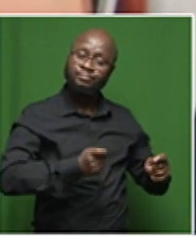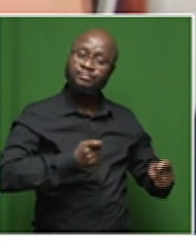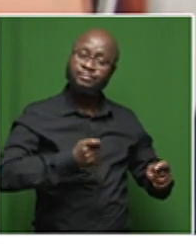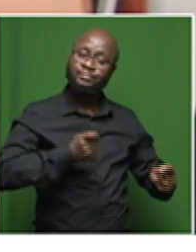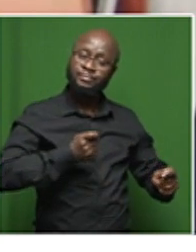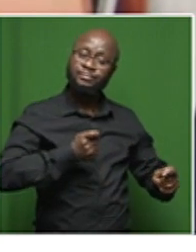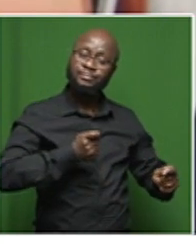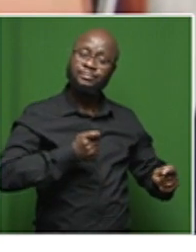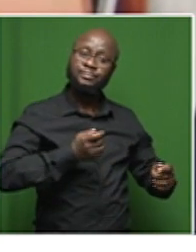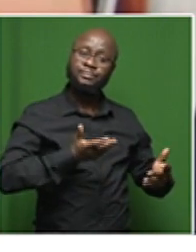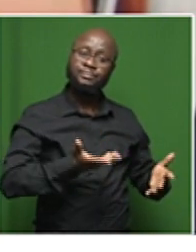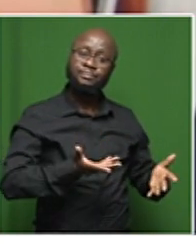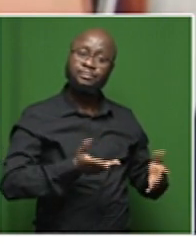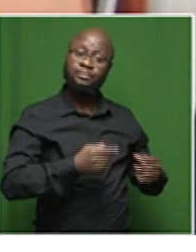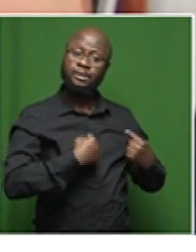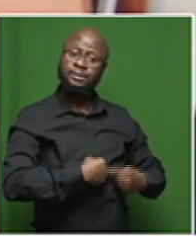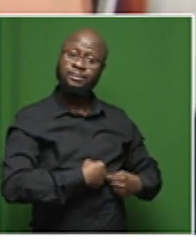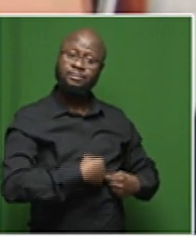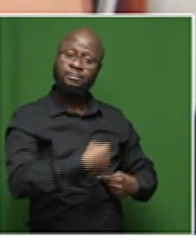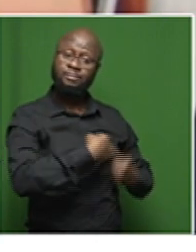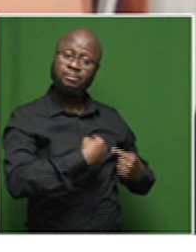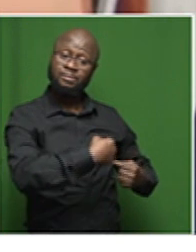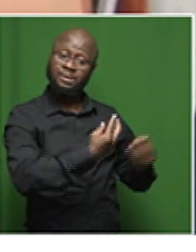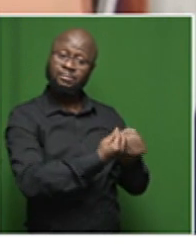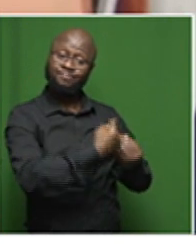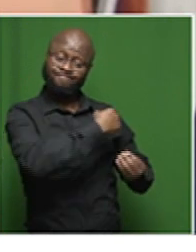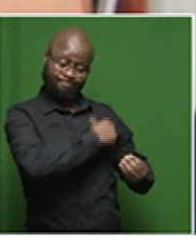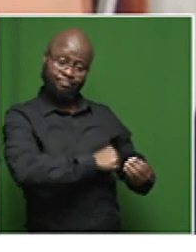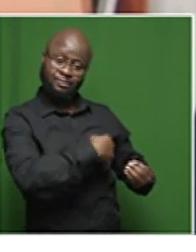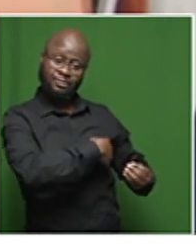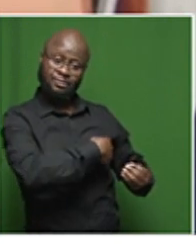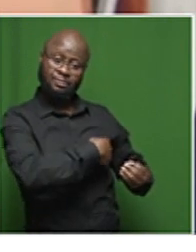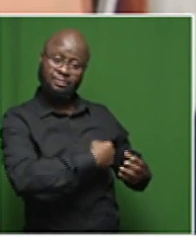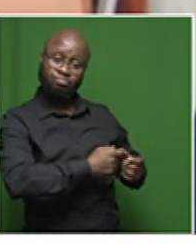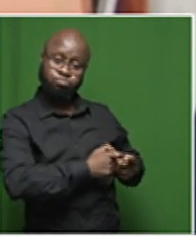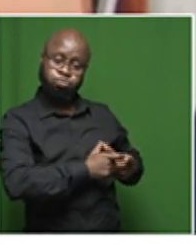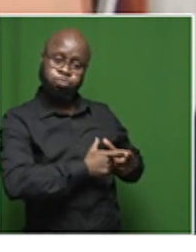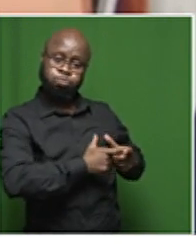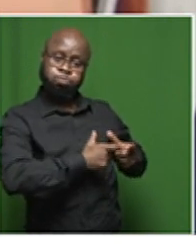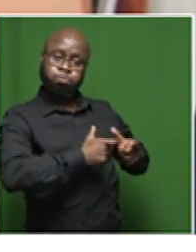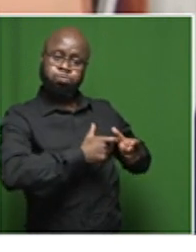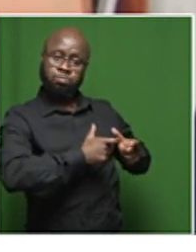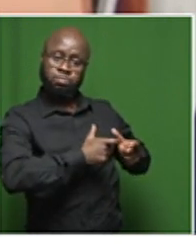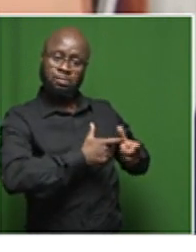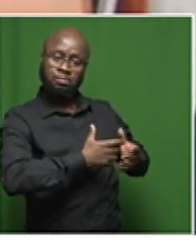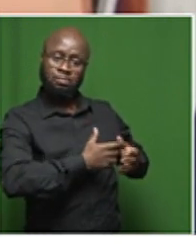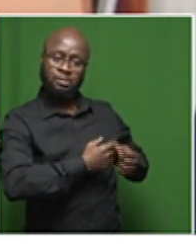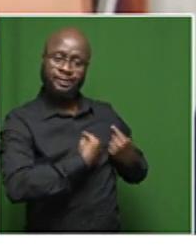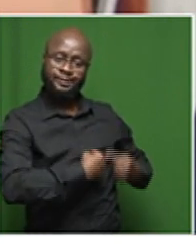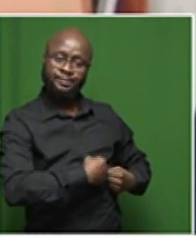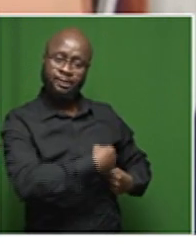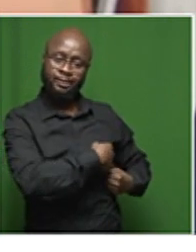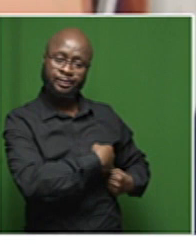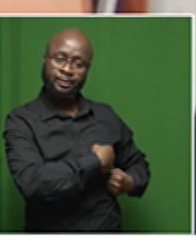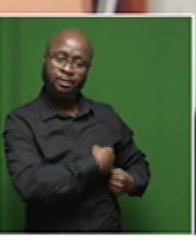point where the heart muscle starts to get a little bit thicker and a little bit, the heart becomes a little bit heavier. That is what is